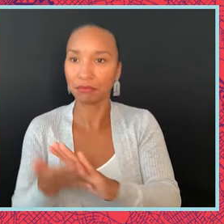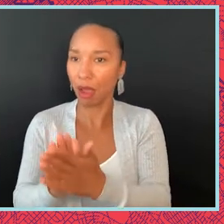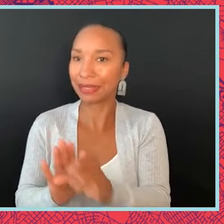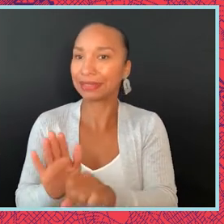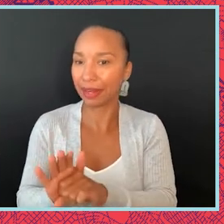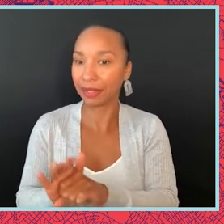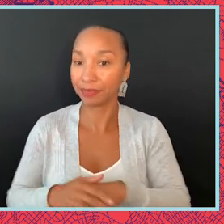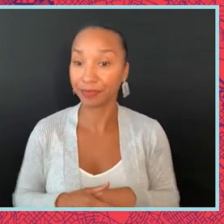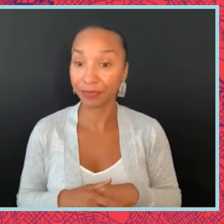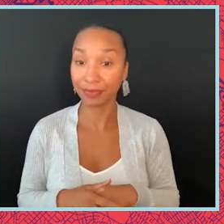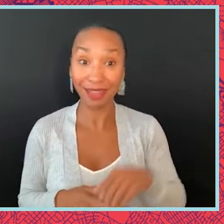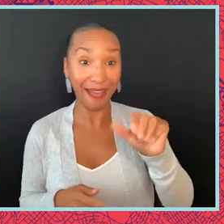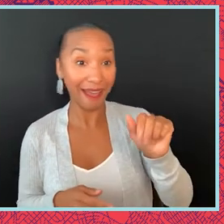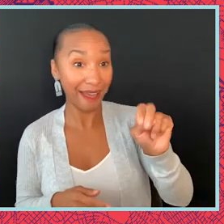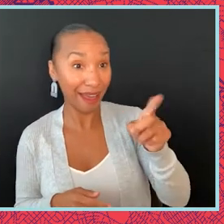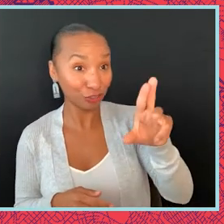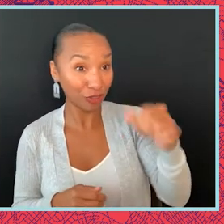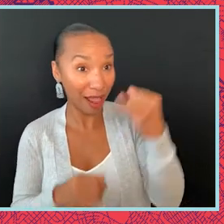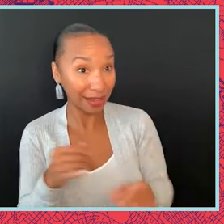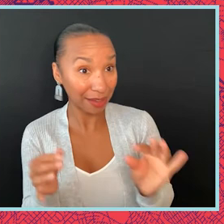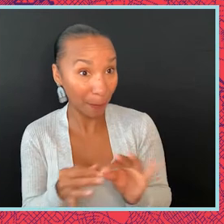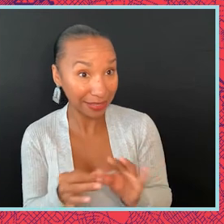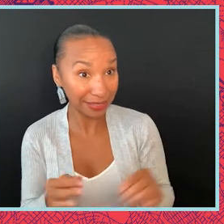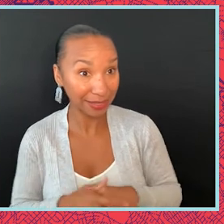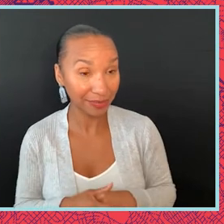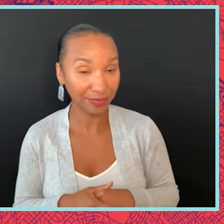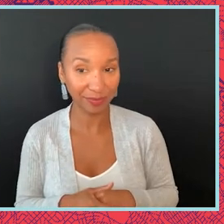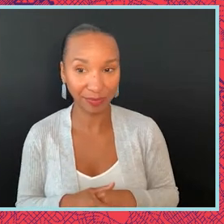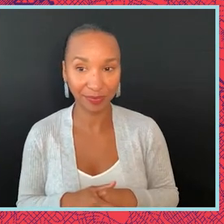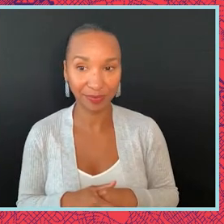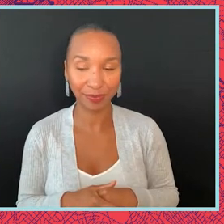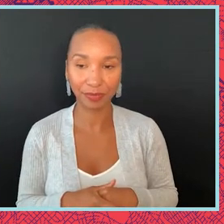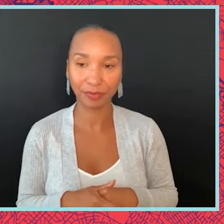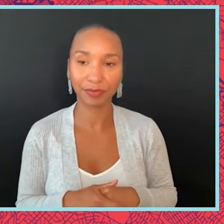statehood. Thank you for that. And Andrea, any final parting thoughts?